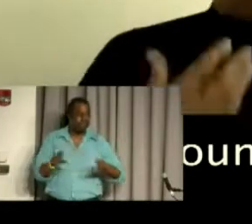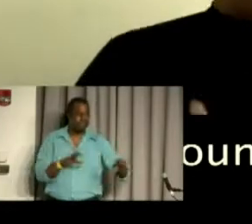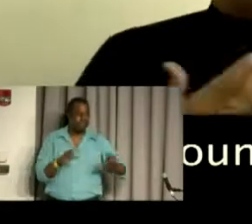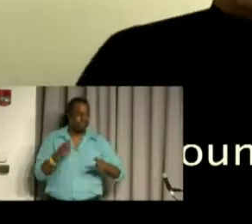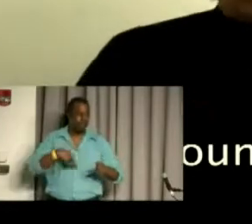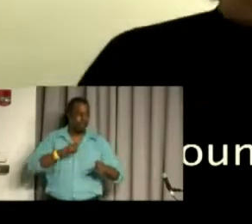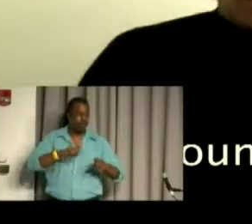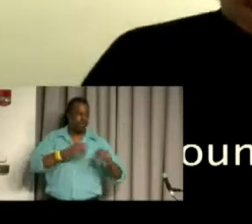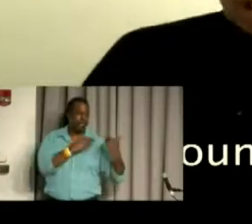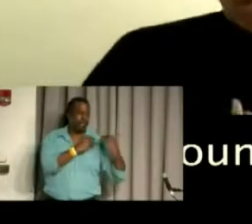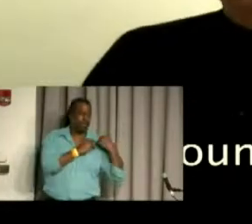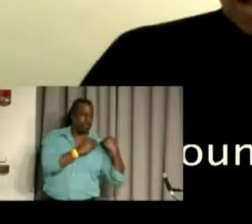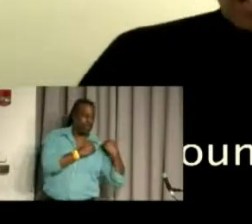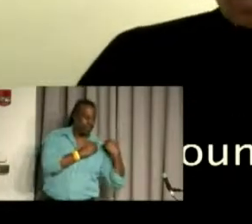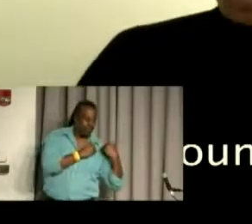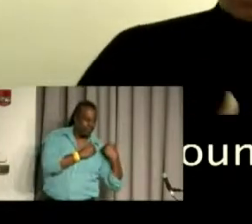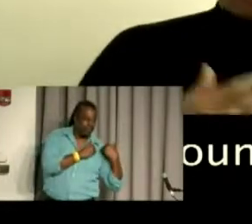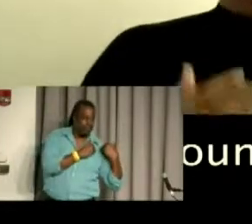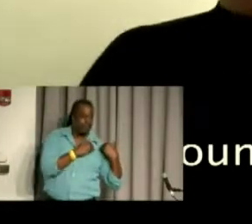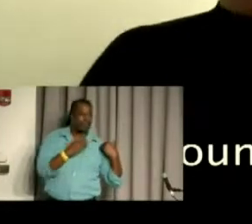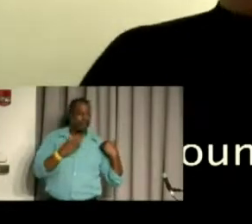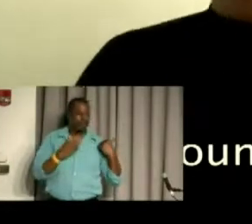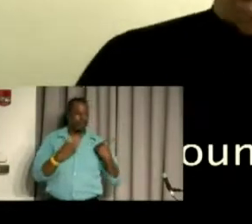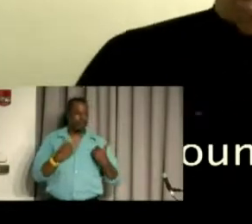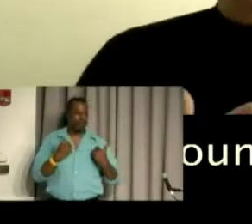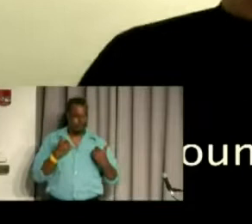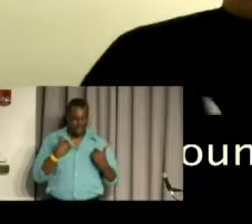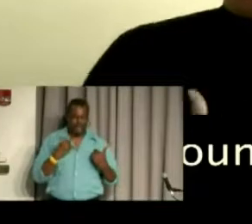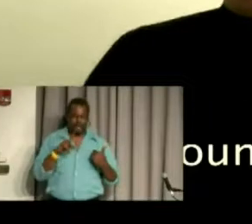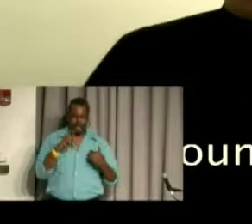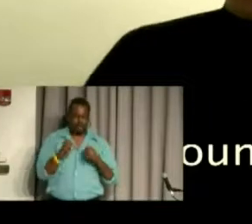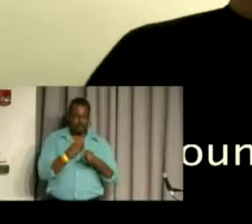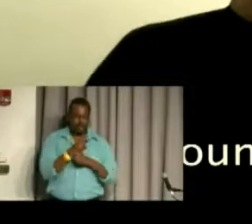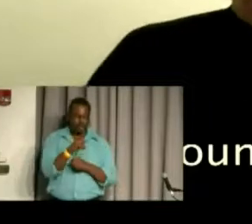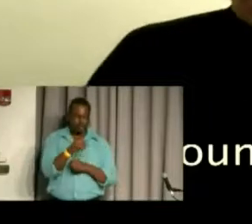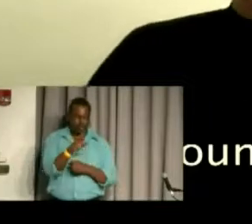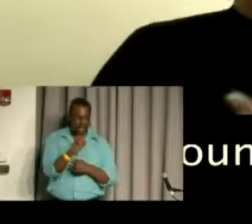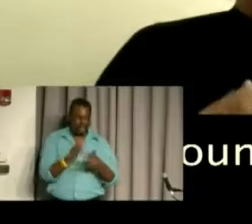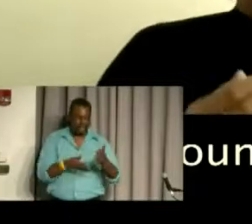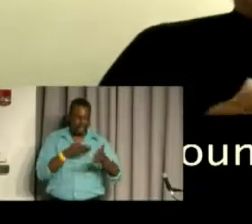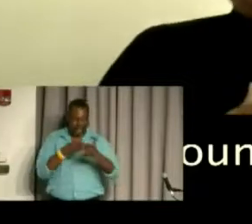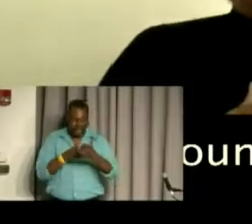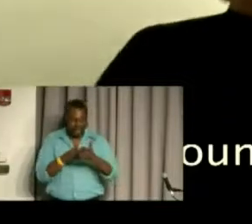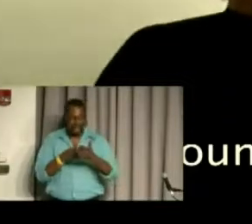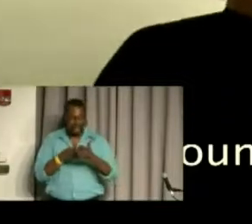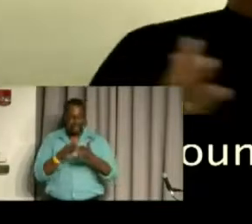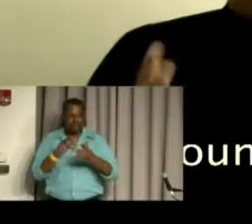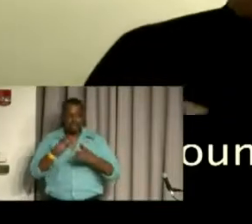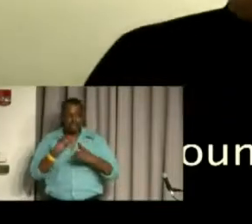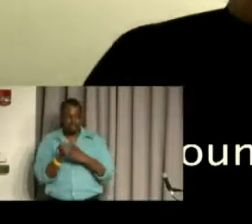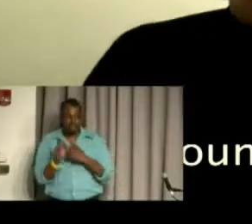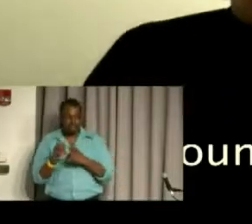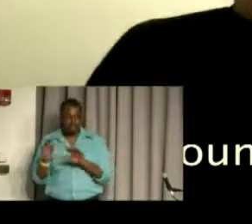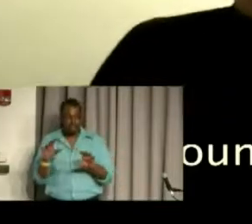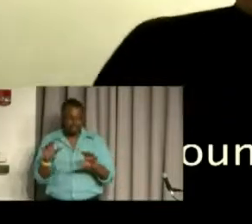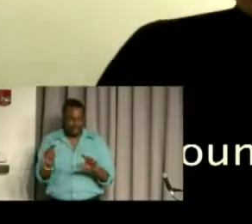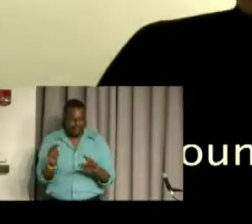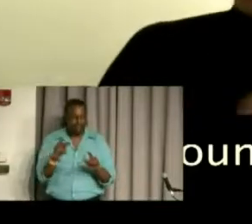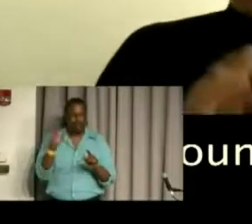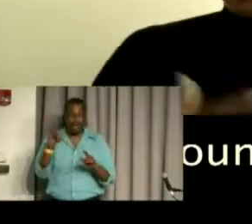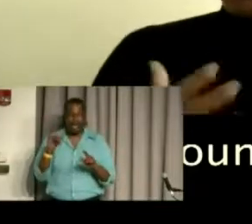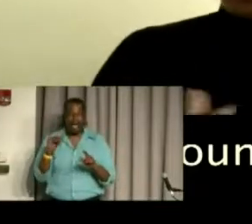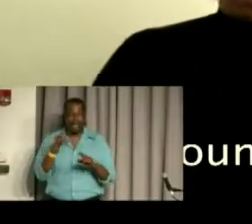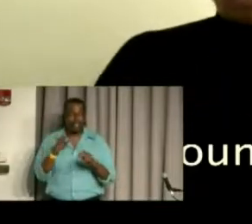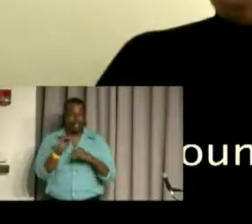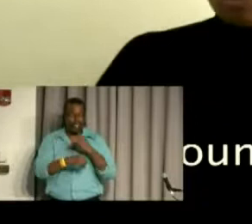for 300 years of extractive violence perpetrated by corporate colonial actors and their modern multinational corporations